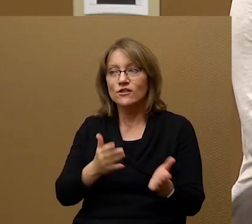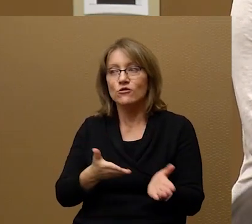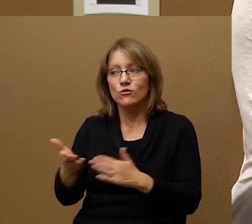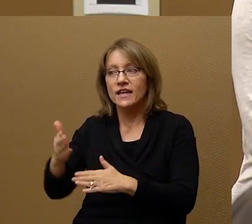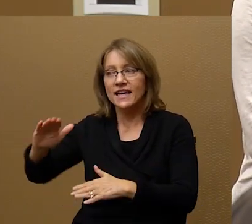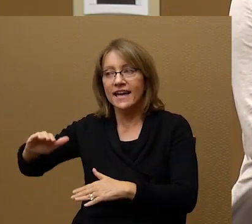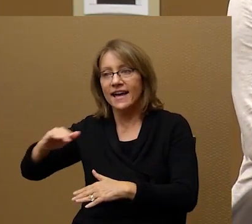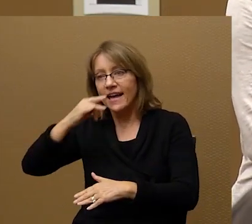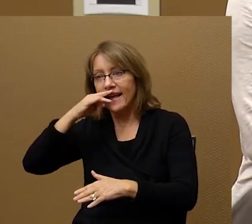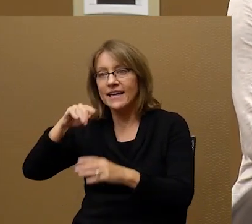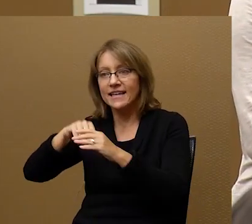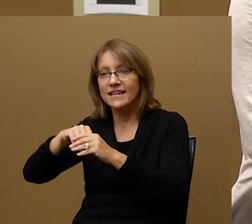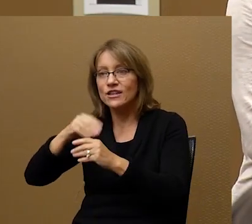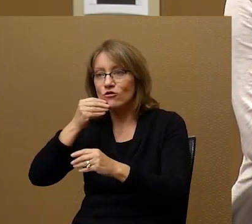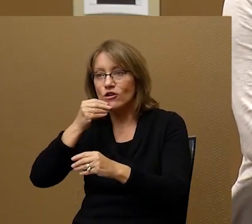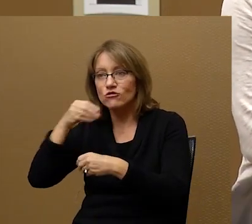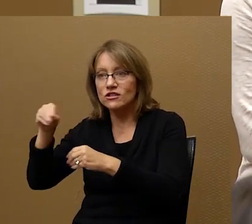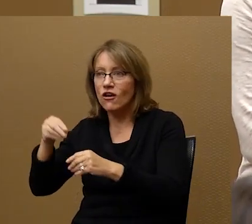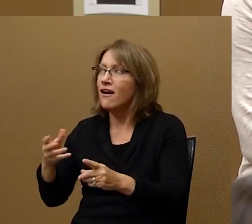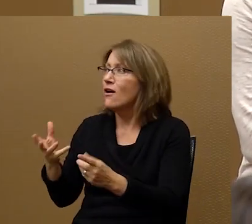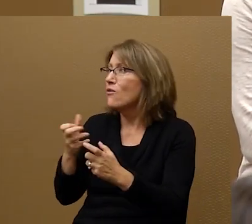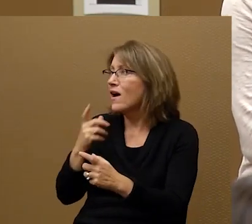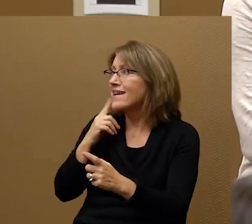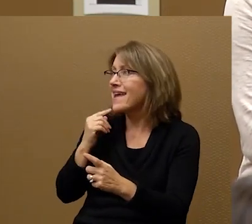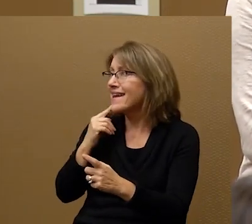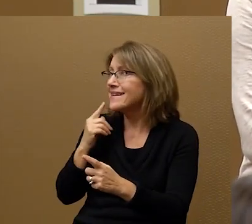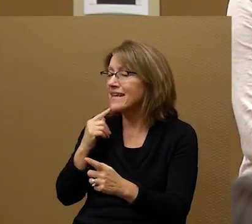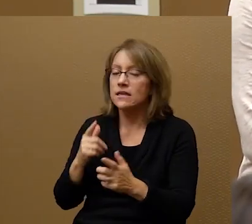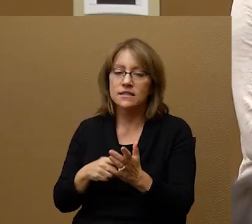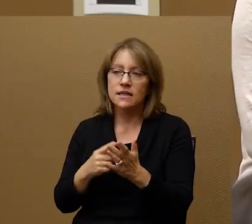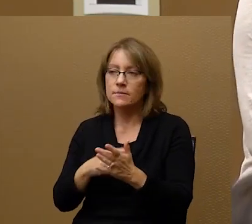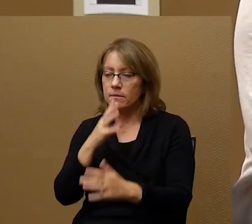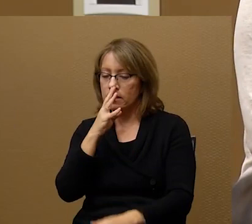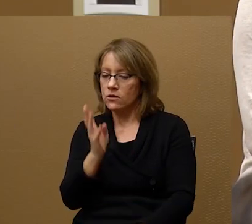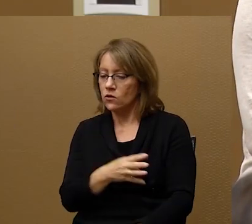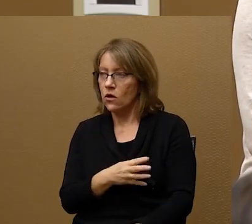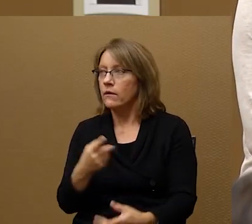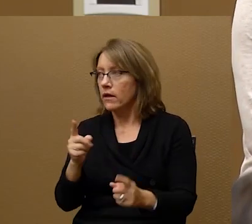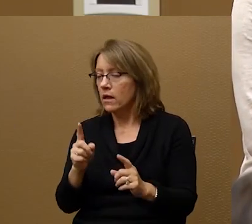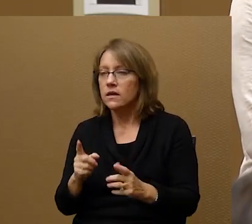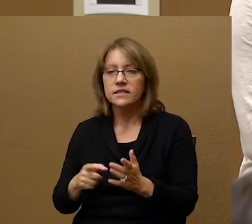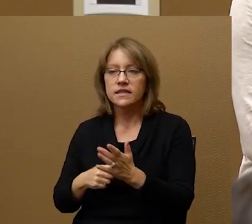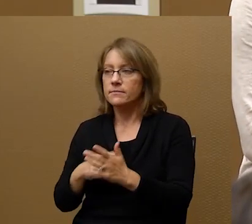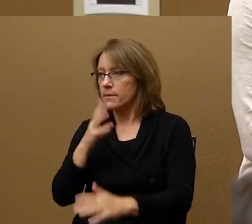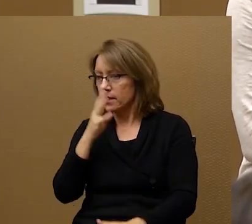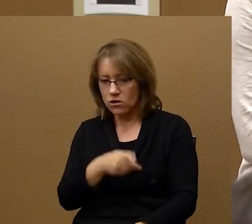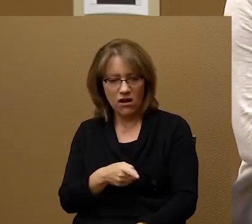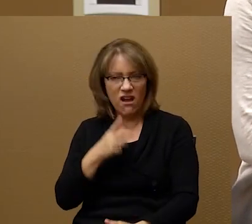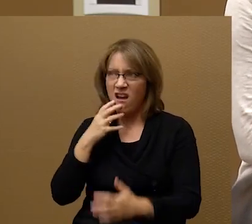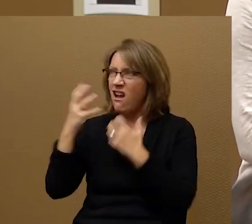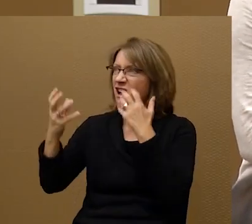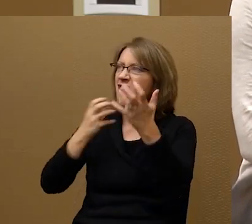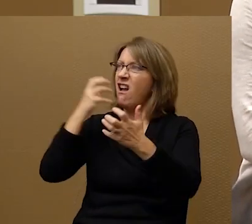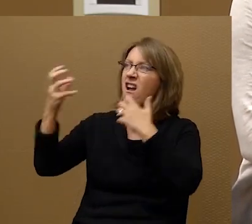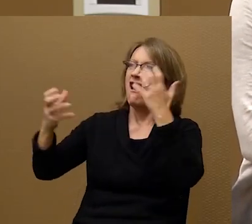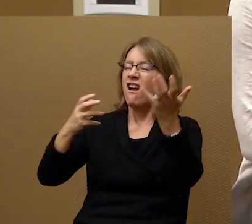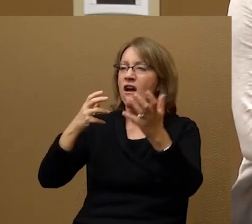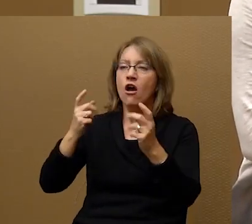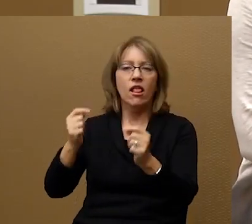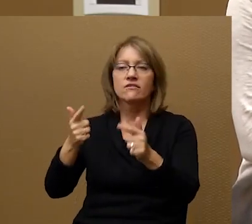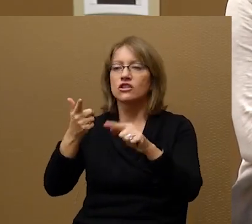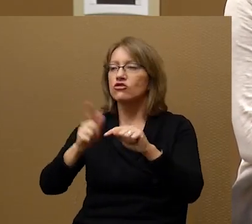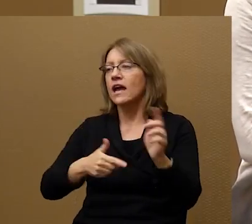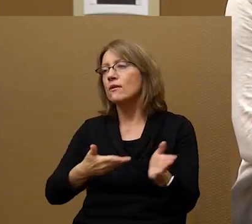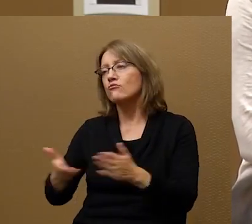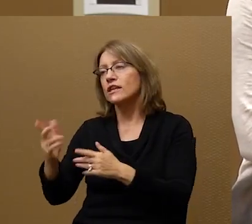candy. Sometimes you try to ignore it and it works. Other times you ignore it and they get louder, and then all of a sudden you can't go grocery shopping